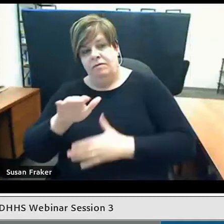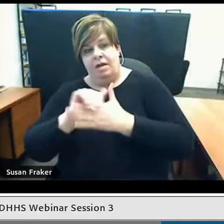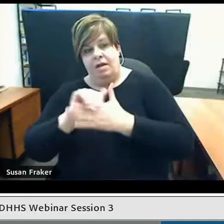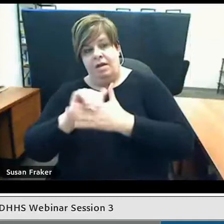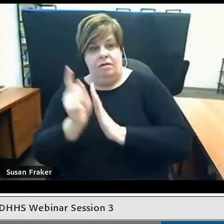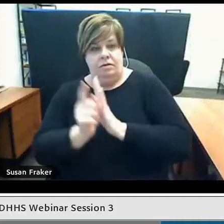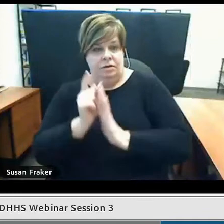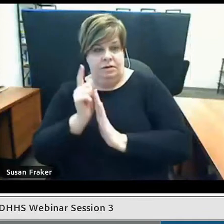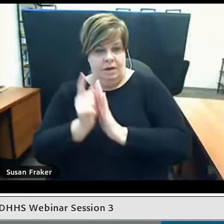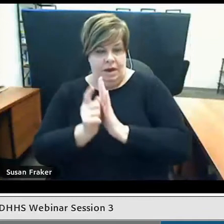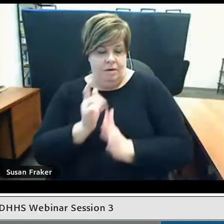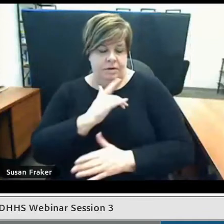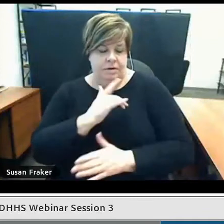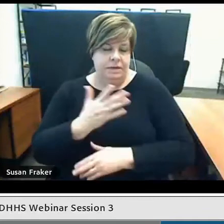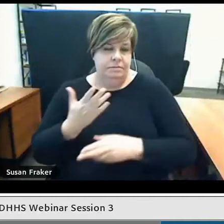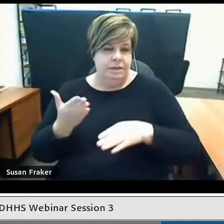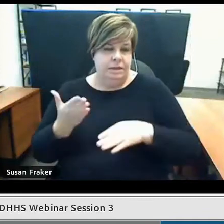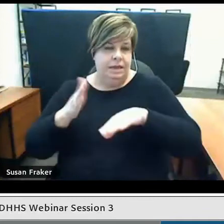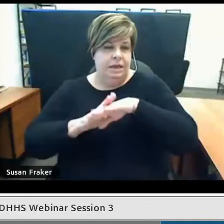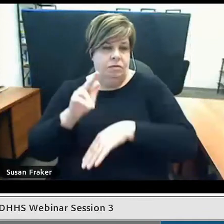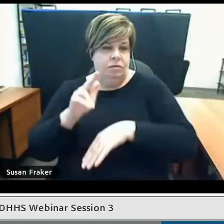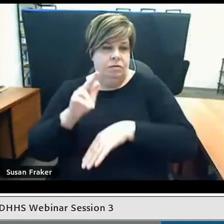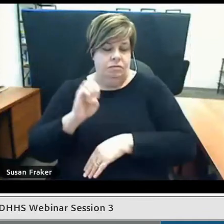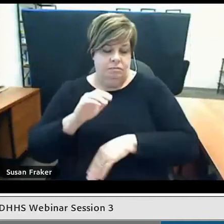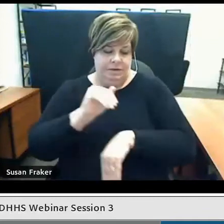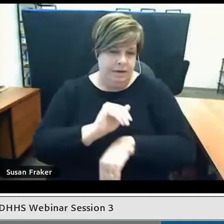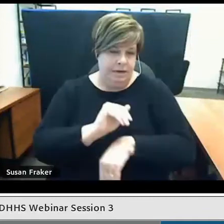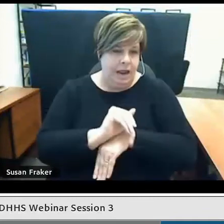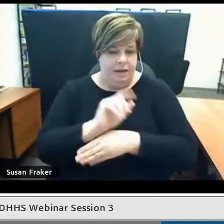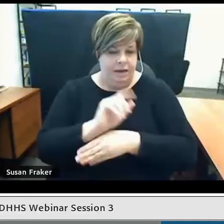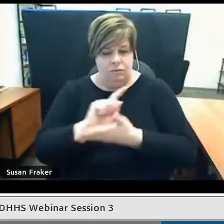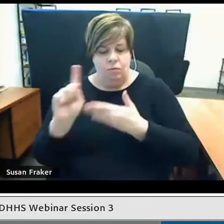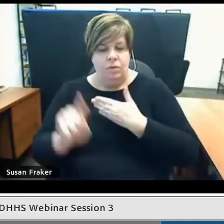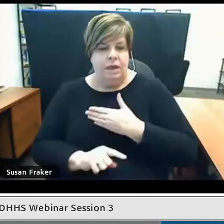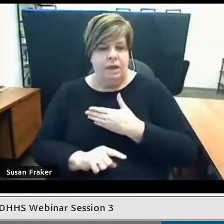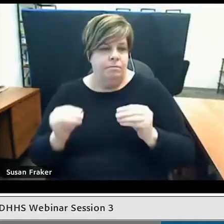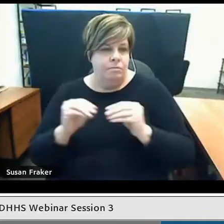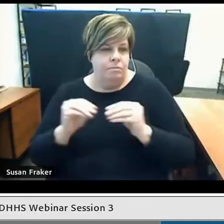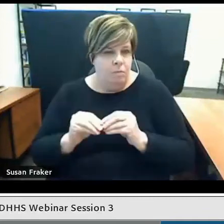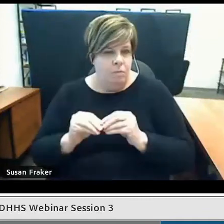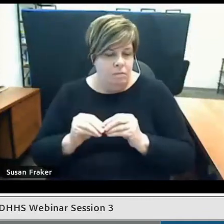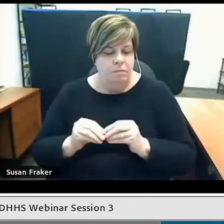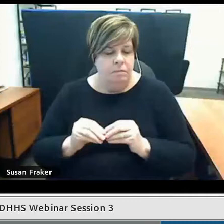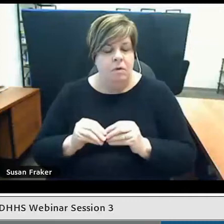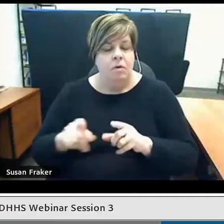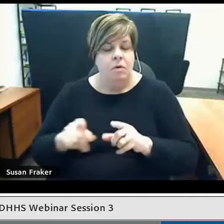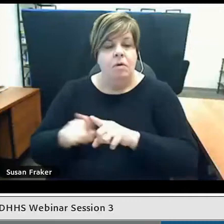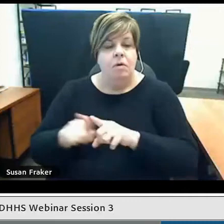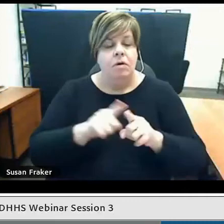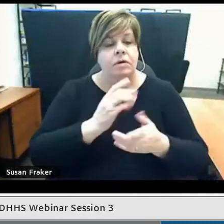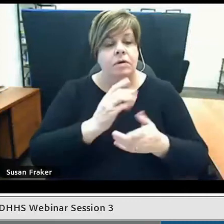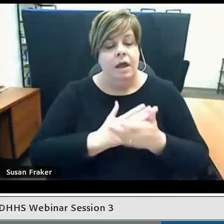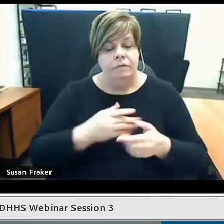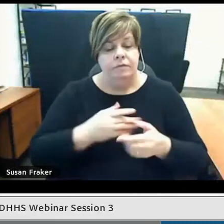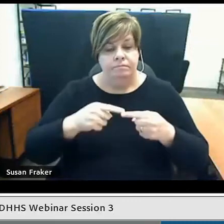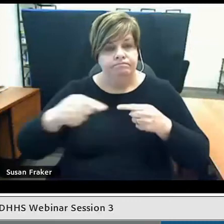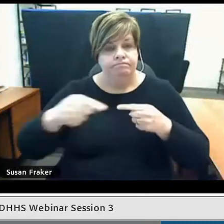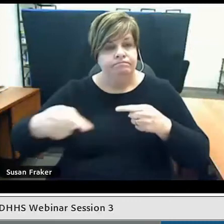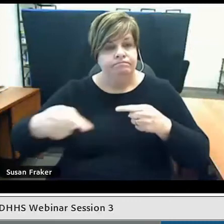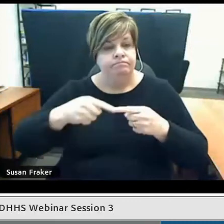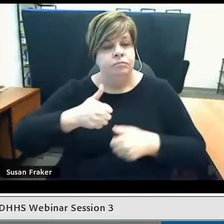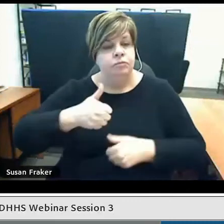then usually it's an increased rate for nights and weekends. Most also charge a portal, which is their travel